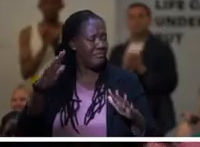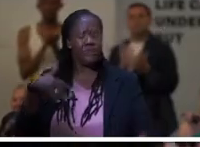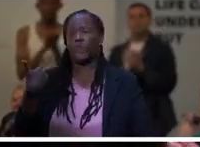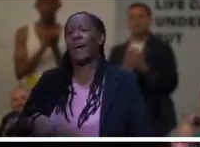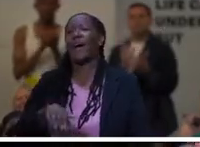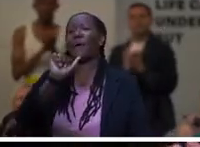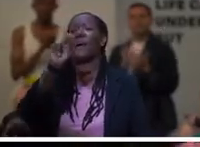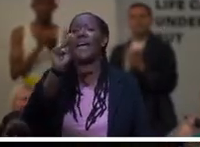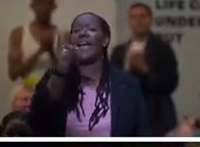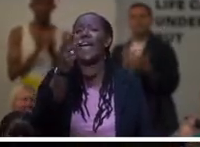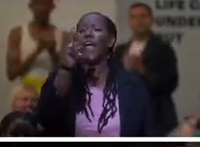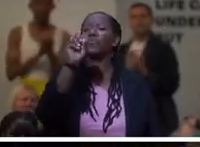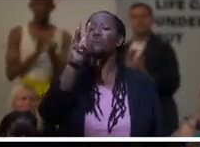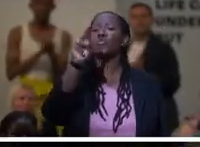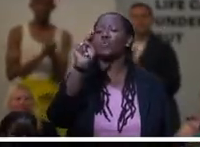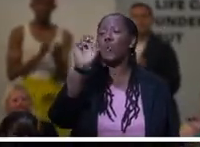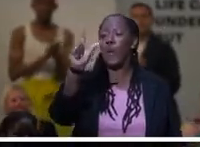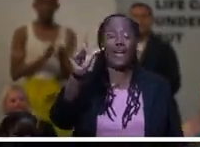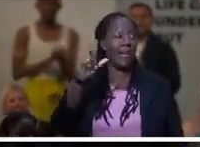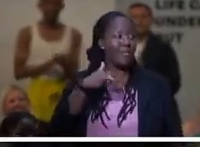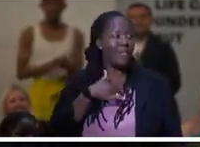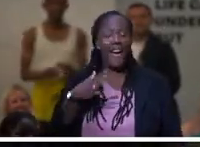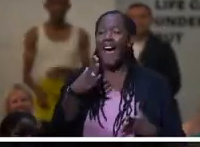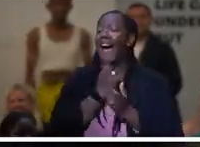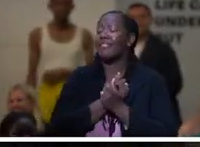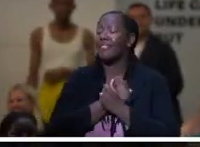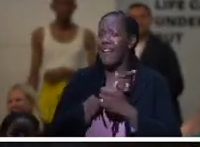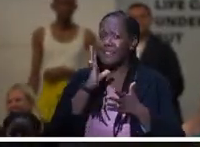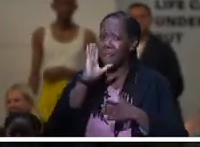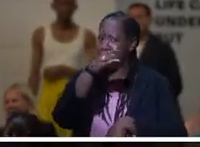Yes, Andrew Noel. Andrew, that was really good. I really like the black numbers.